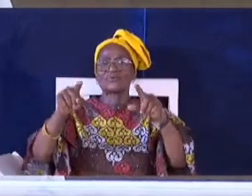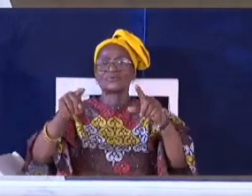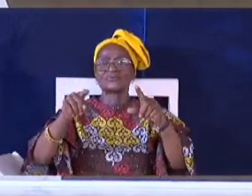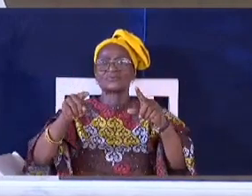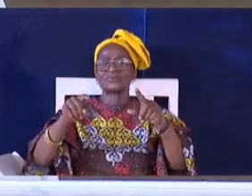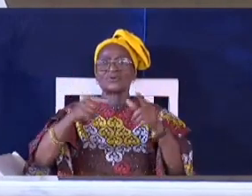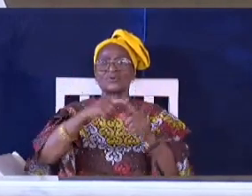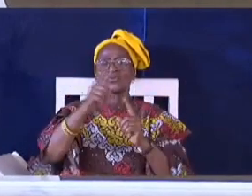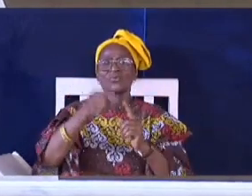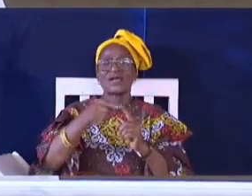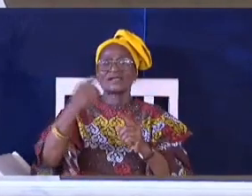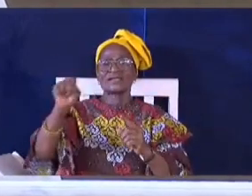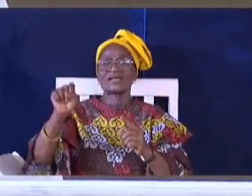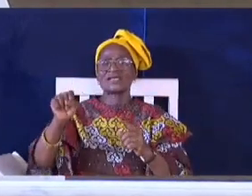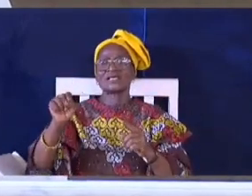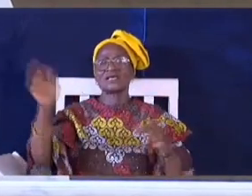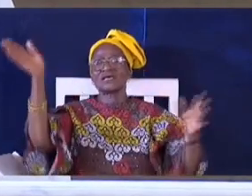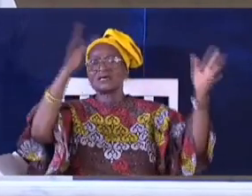blows.